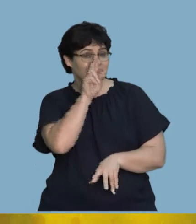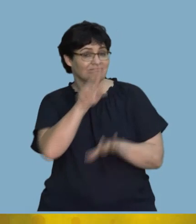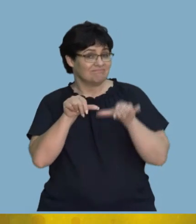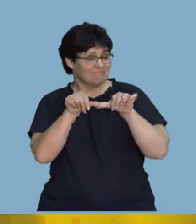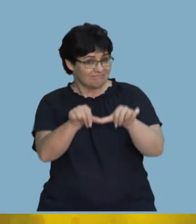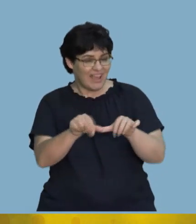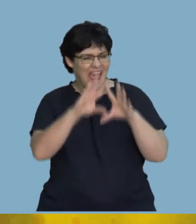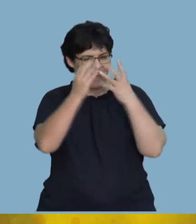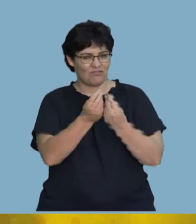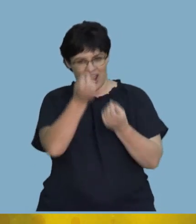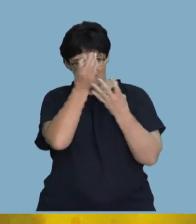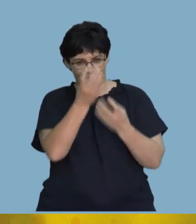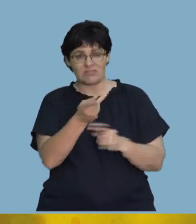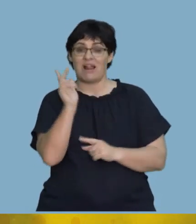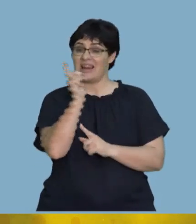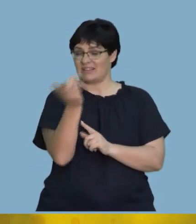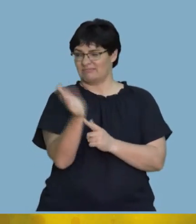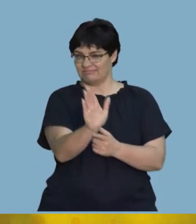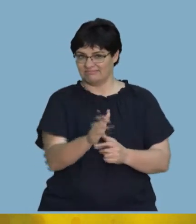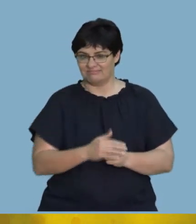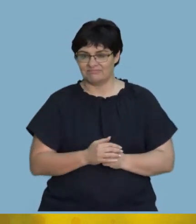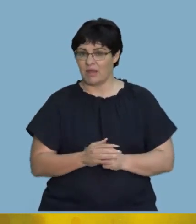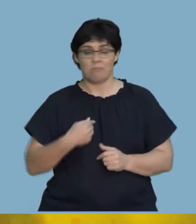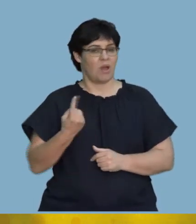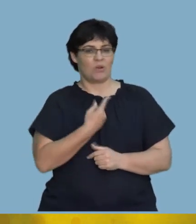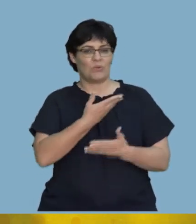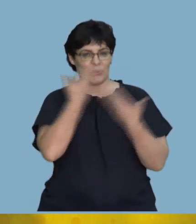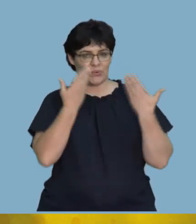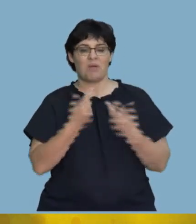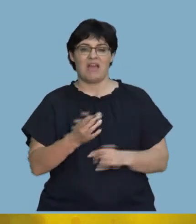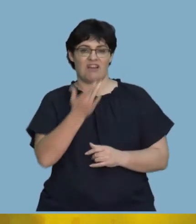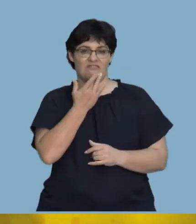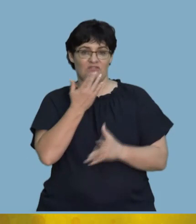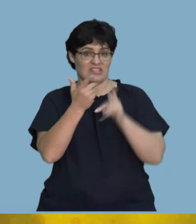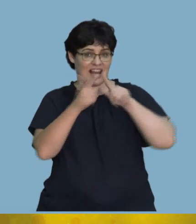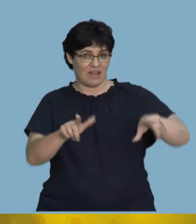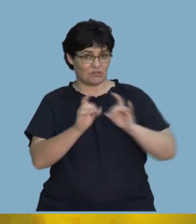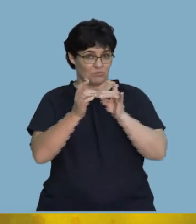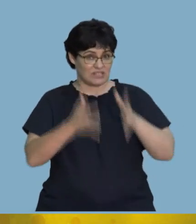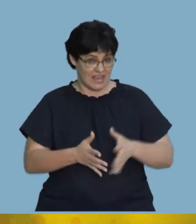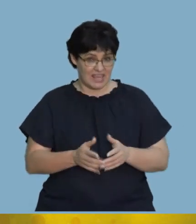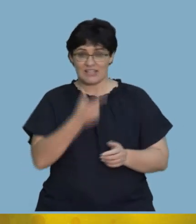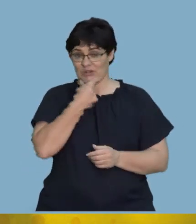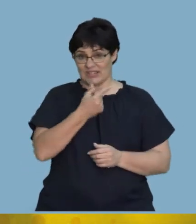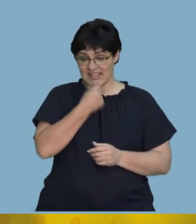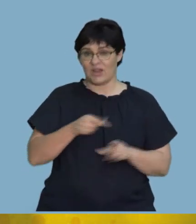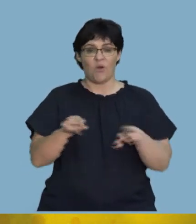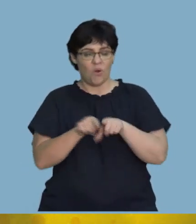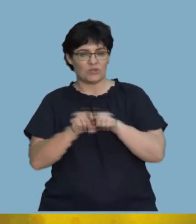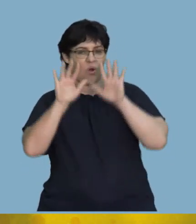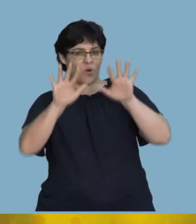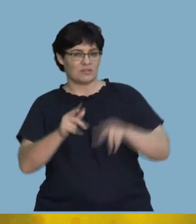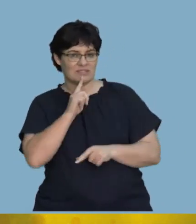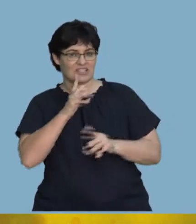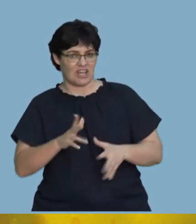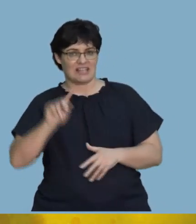those details later on in the show. I'm not alone. I've got my favorite sign language interpreter, Nicolene, as well as our awesome teacher,